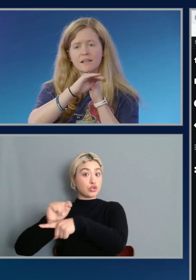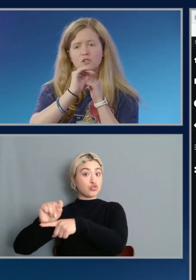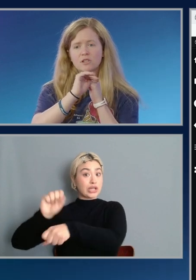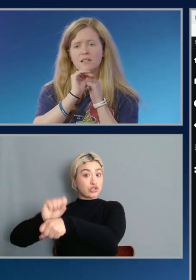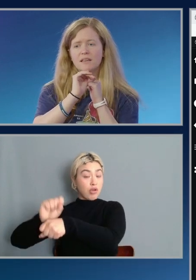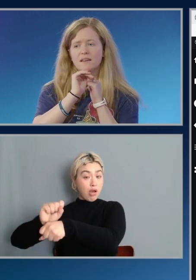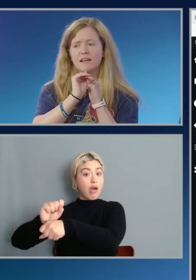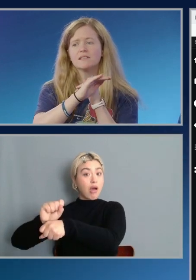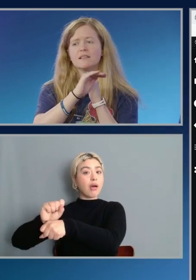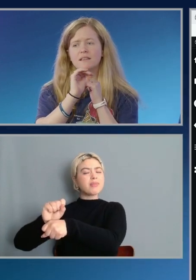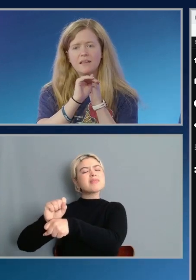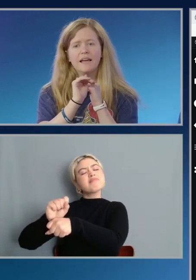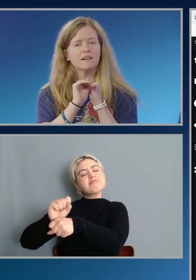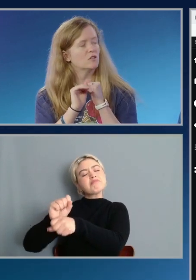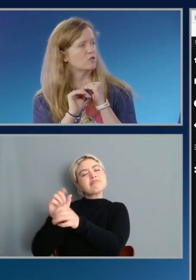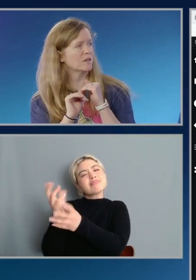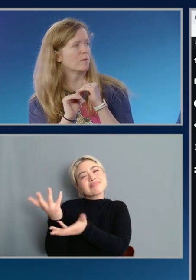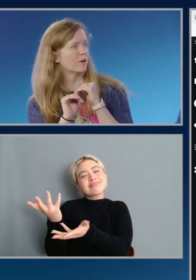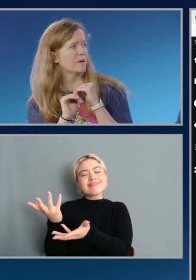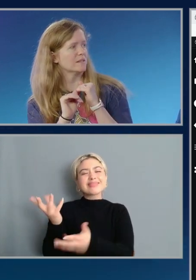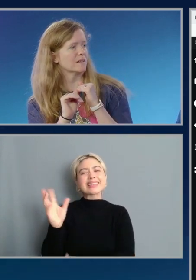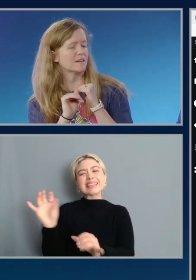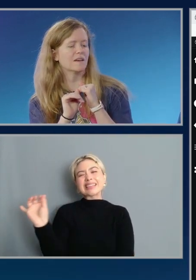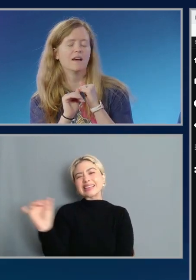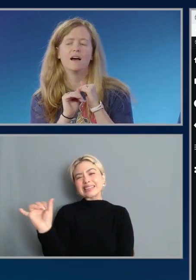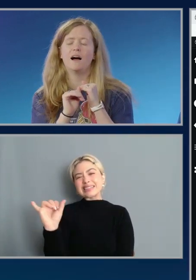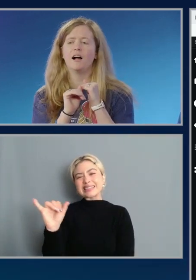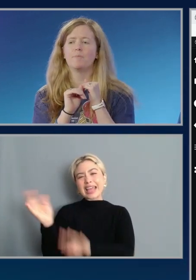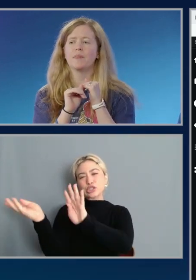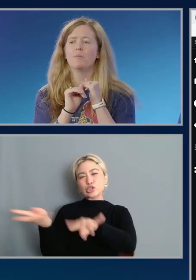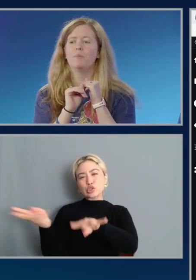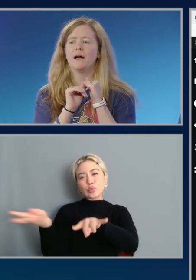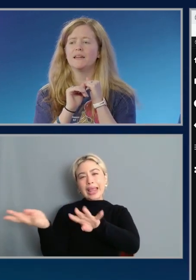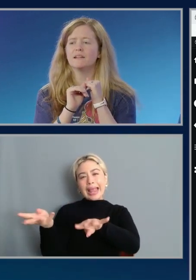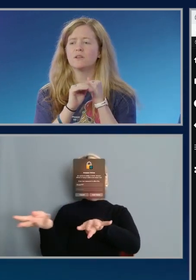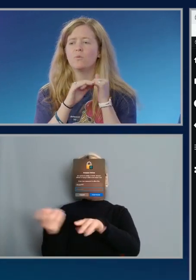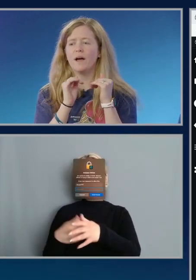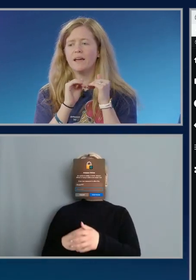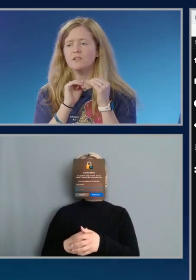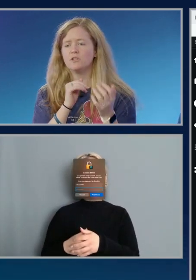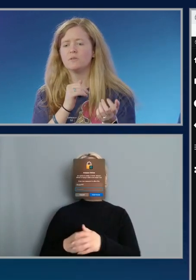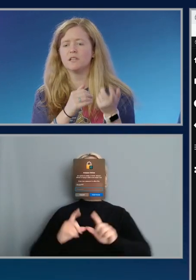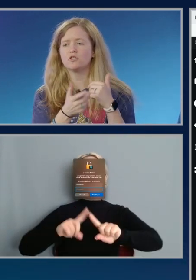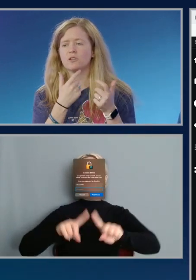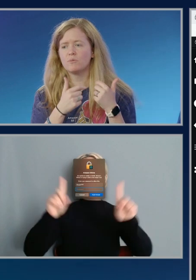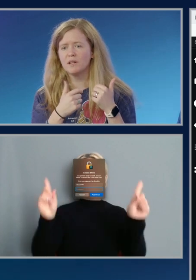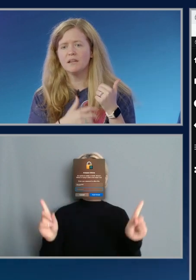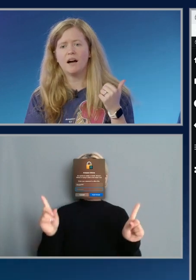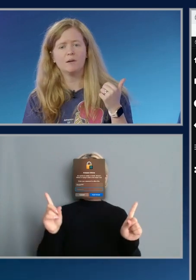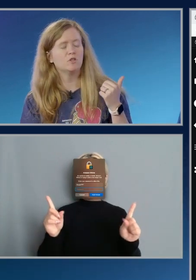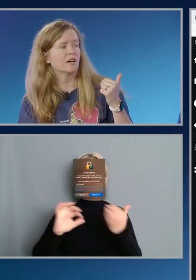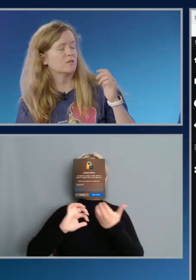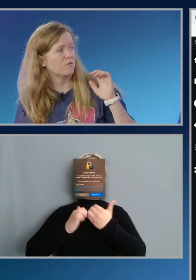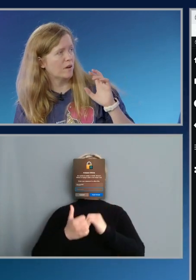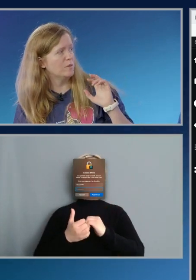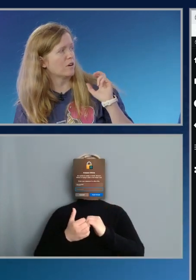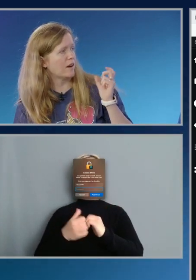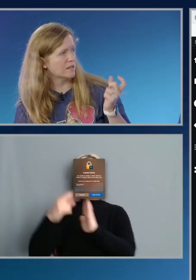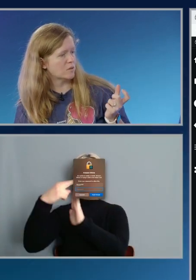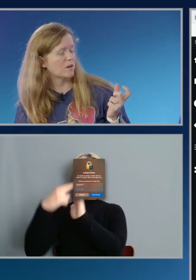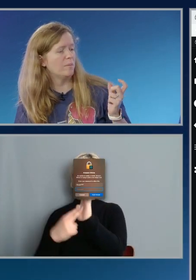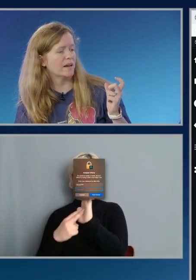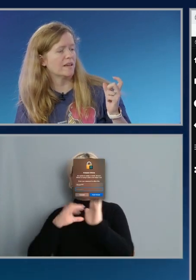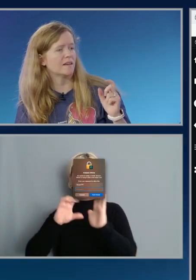can essentially, it's like a streamer, basically. But it's a way to essentially read objects from